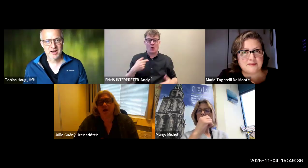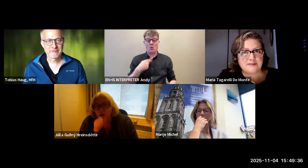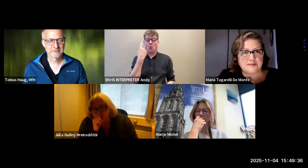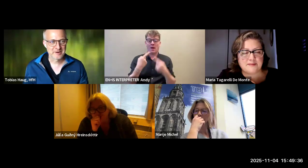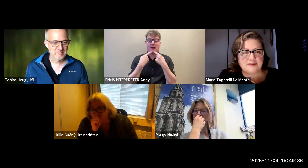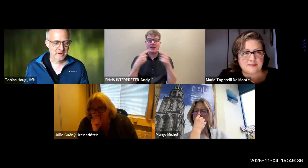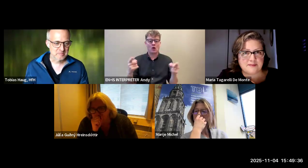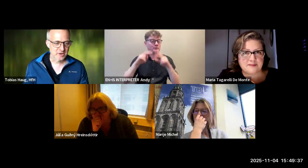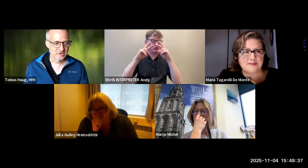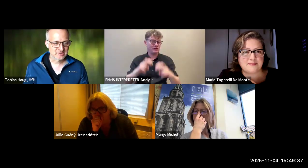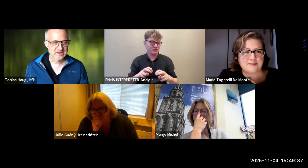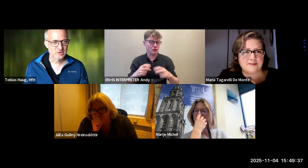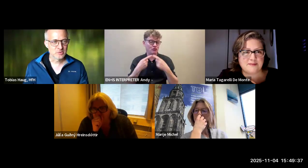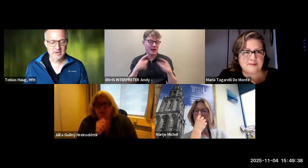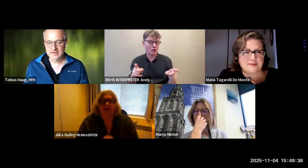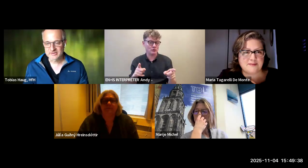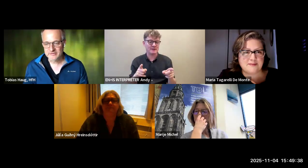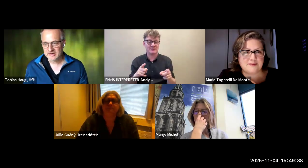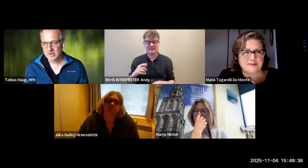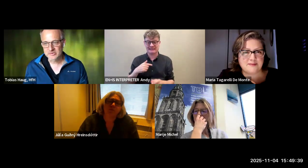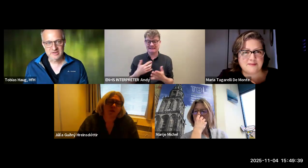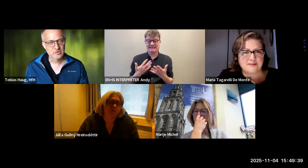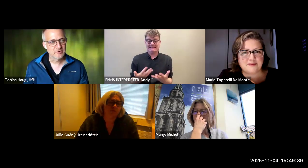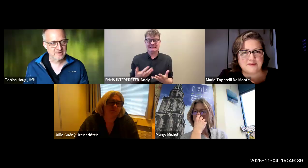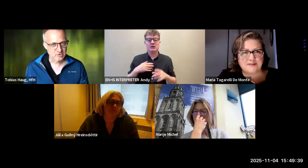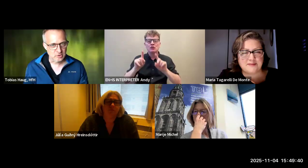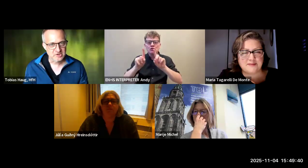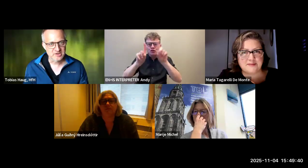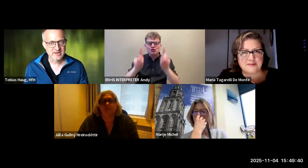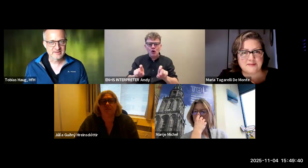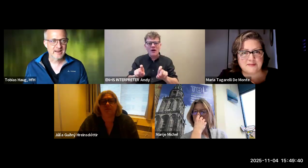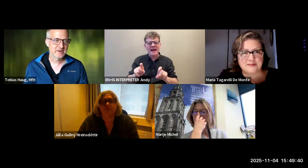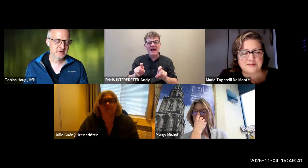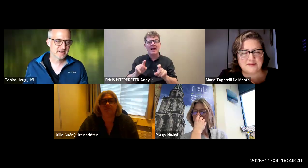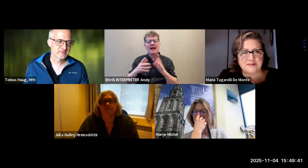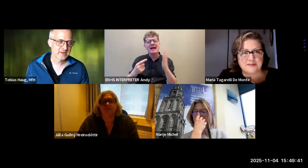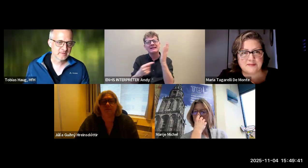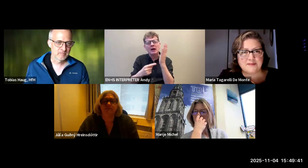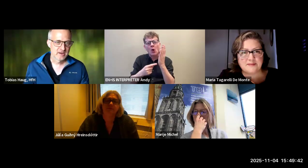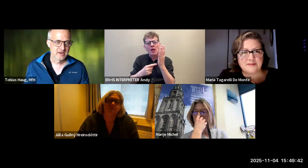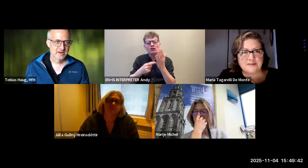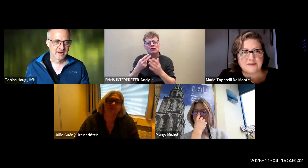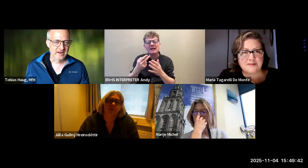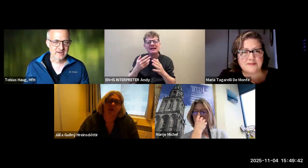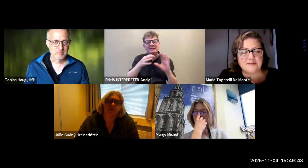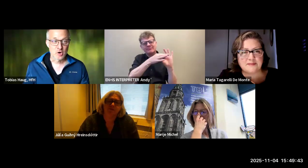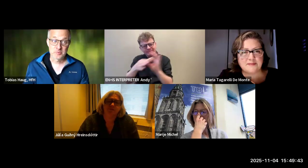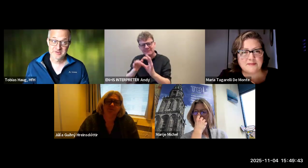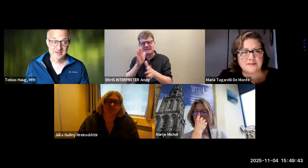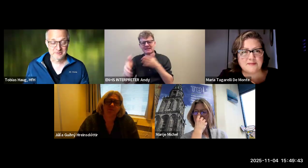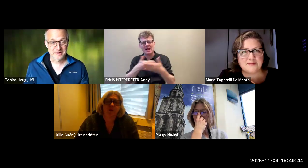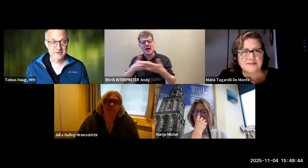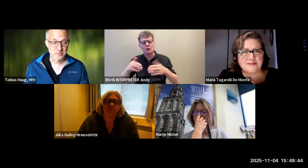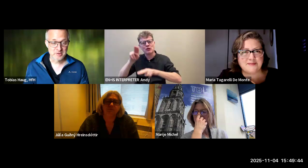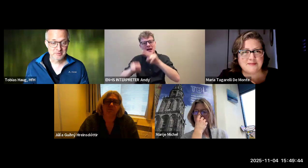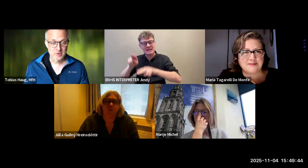a research behalf. I'm currently doing a survey on the use of technology in sign language assessment. And I'm